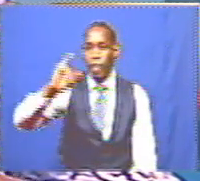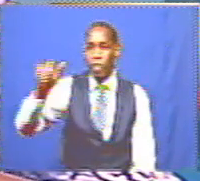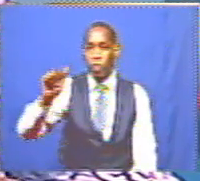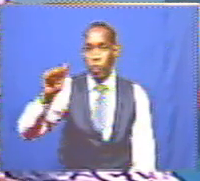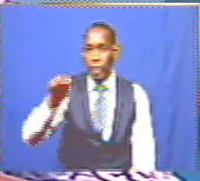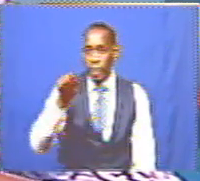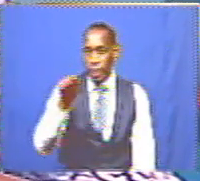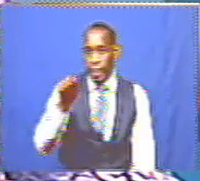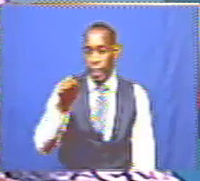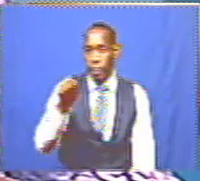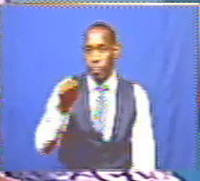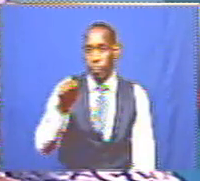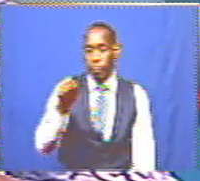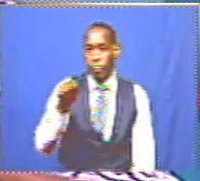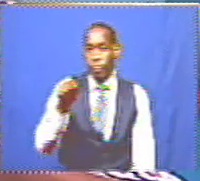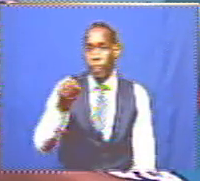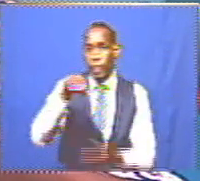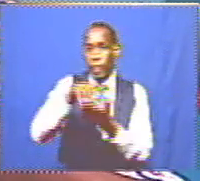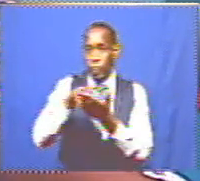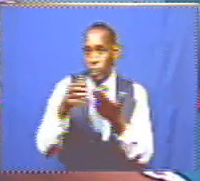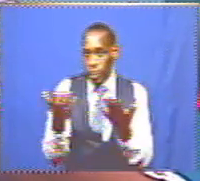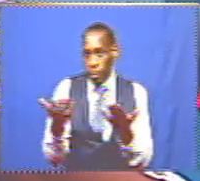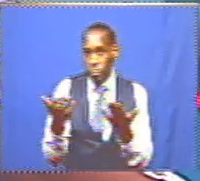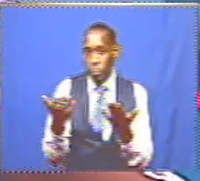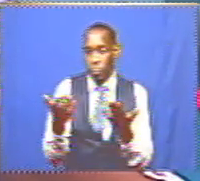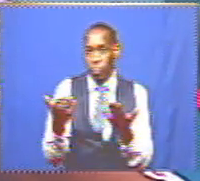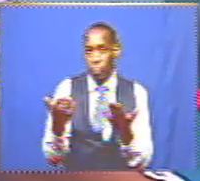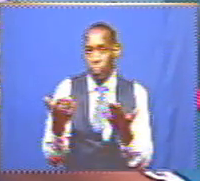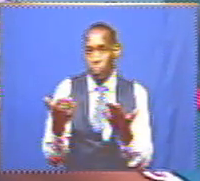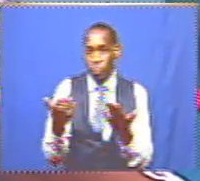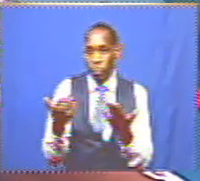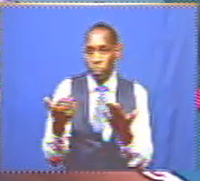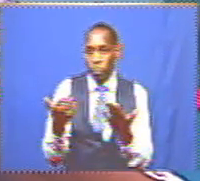in this day and age we'd have